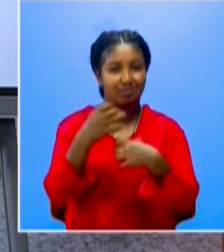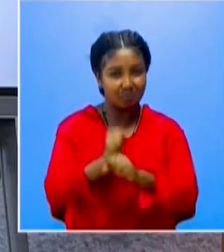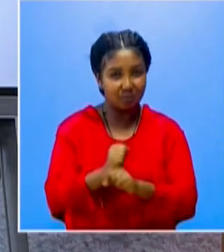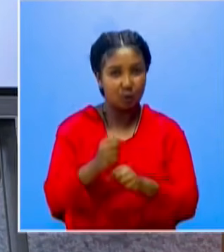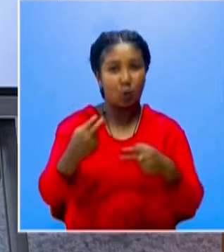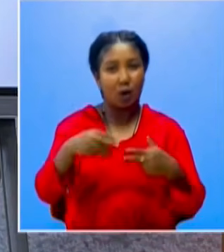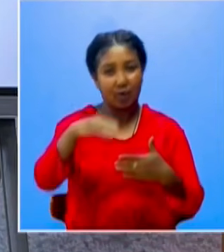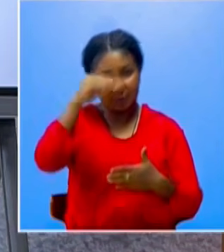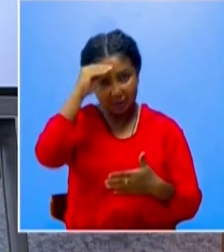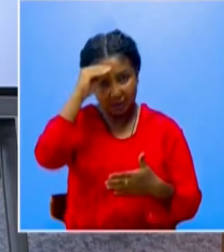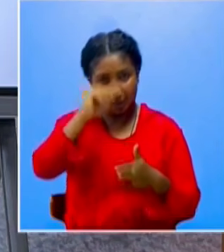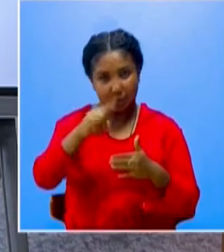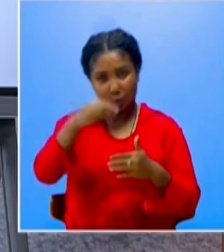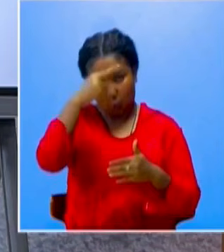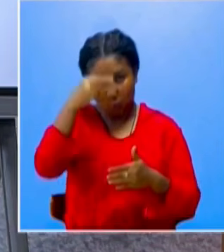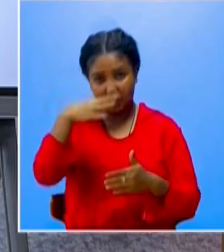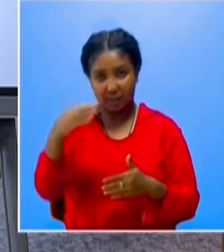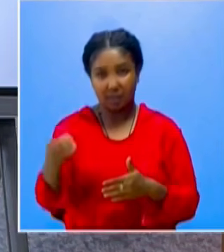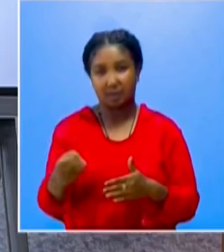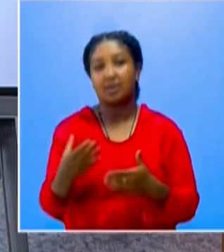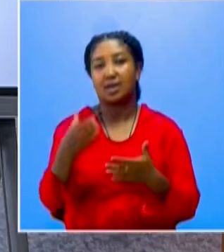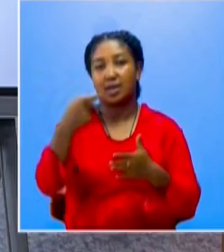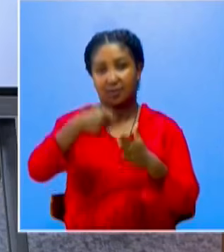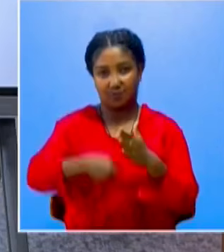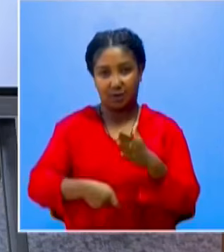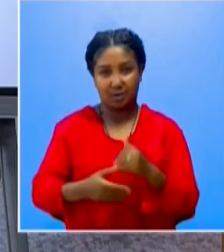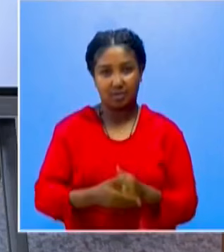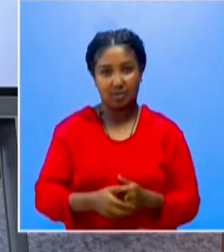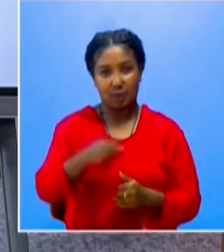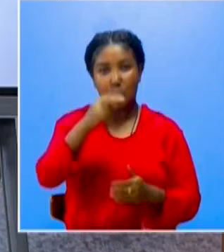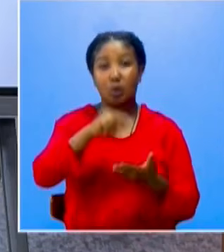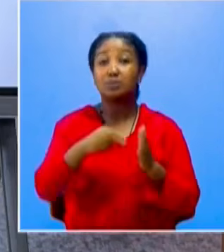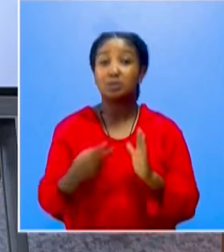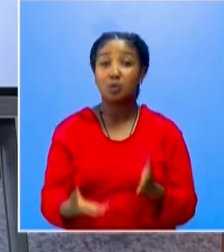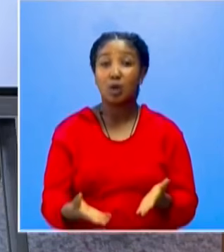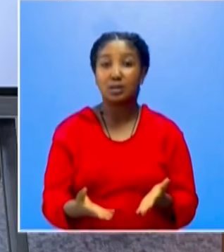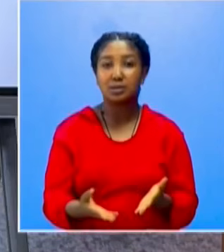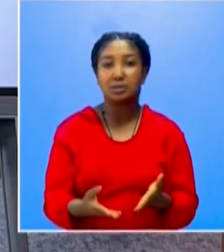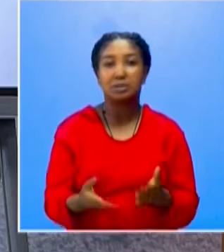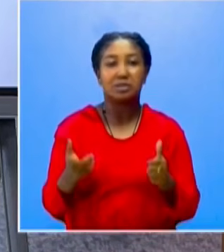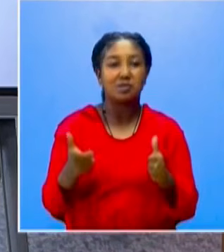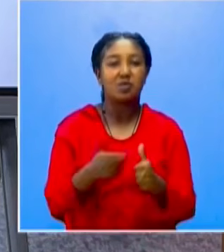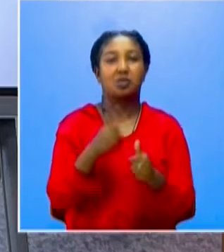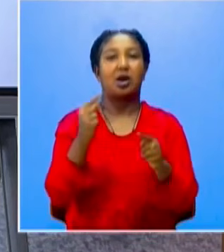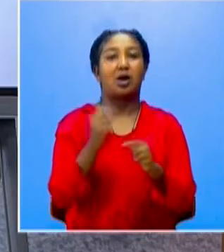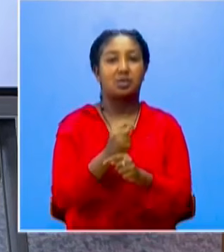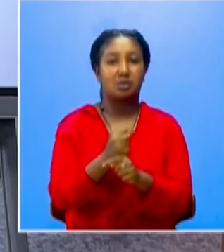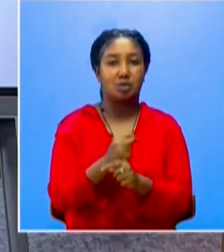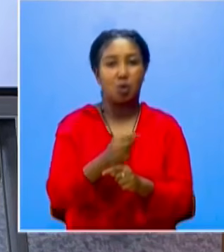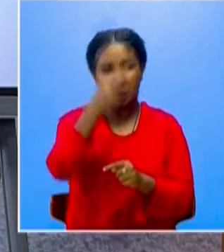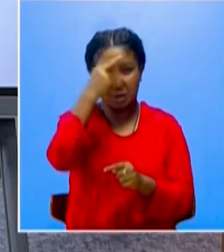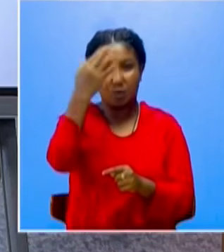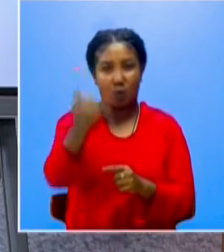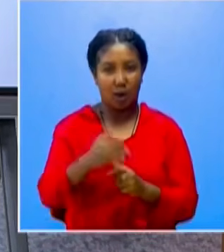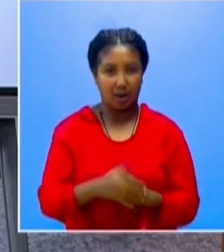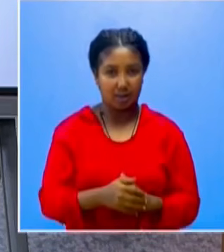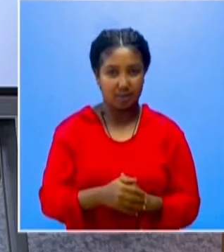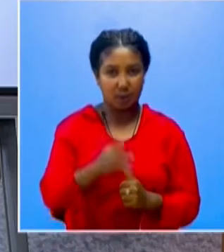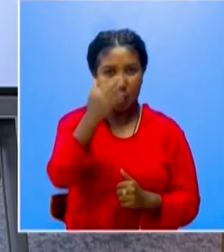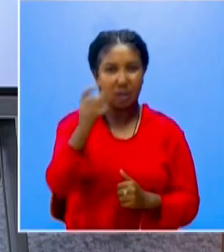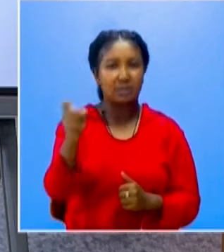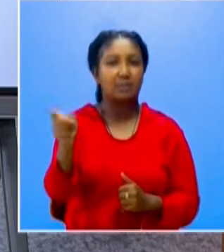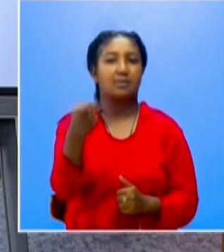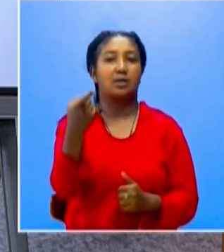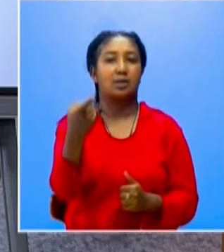have seen about cause and effect. Cause means what? The first action or the reason why